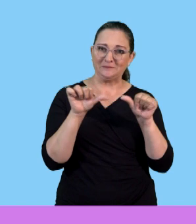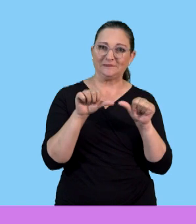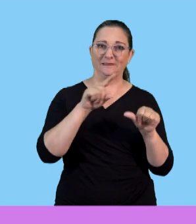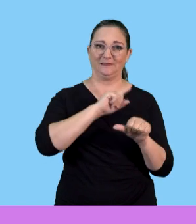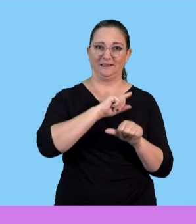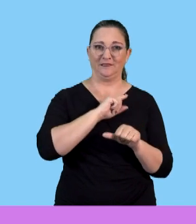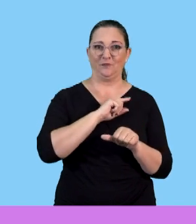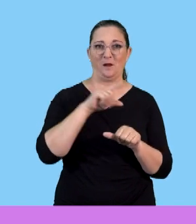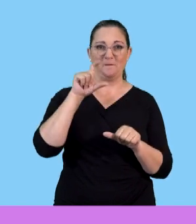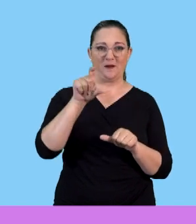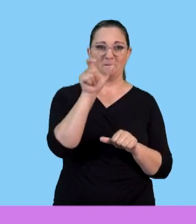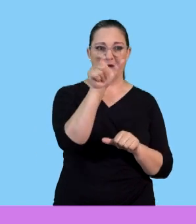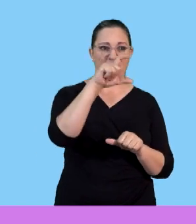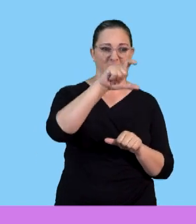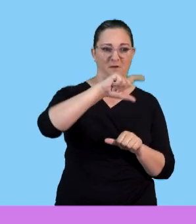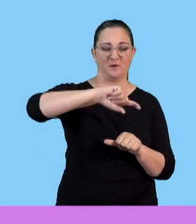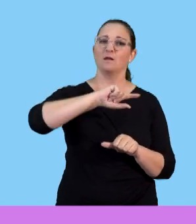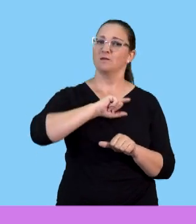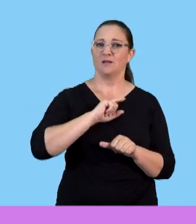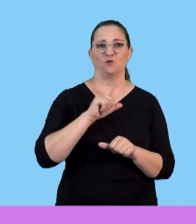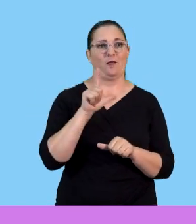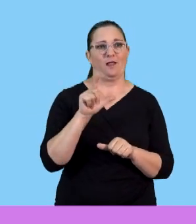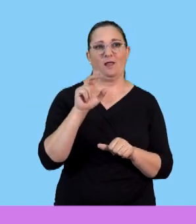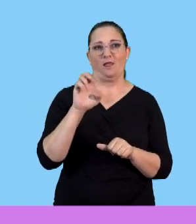that's why it's just called the length.